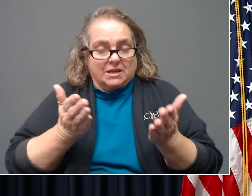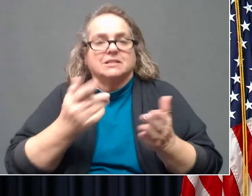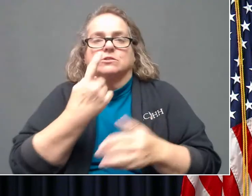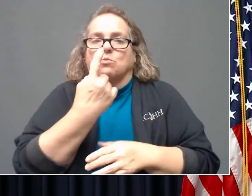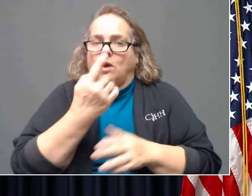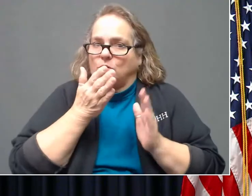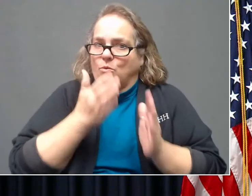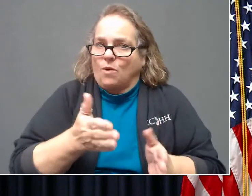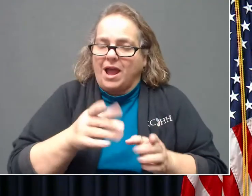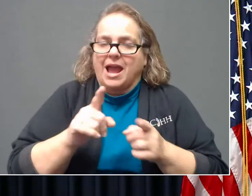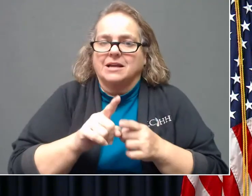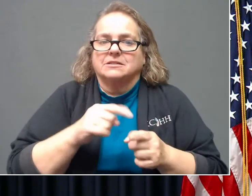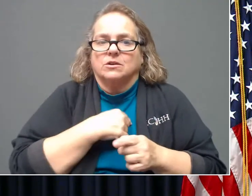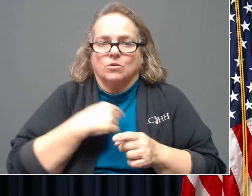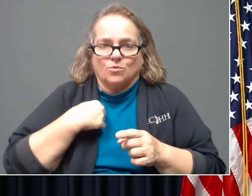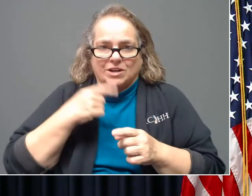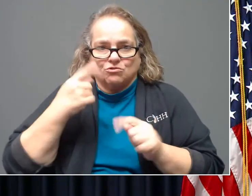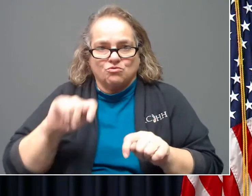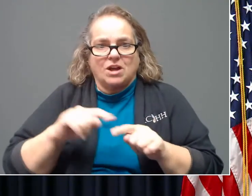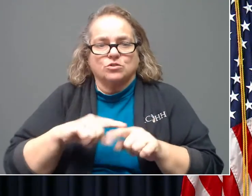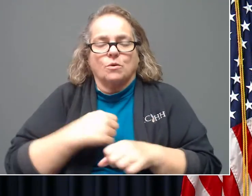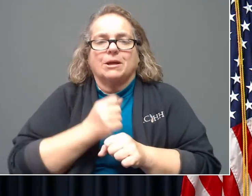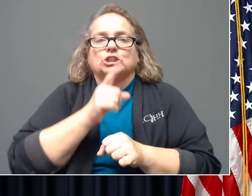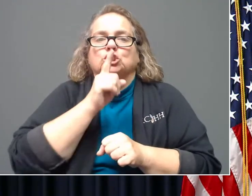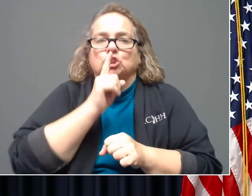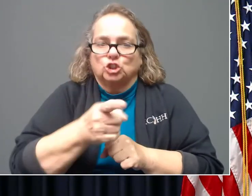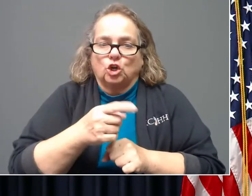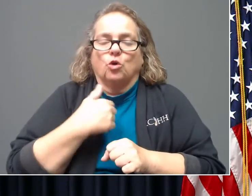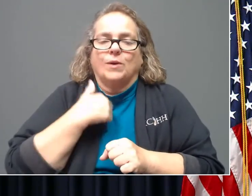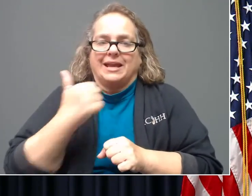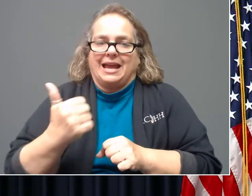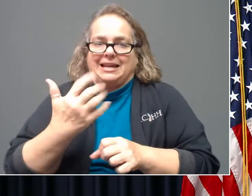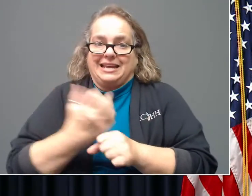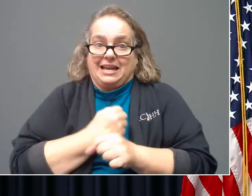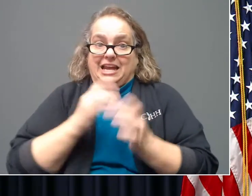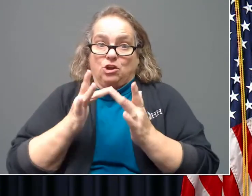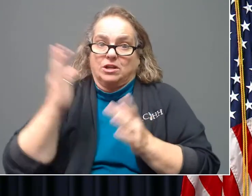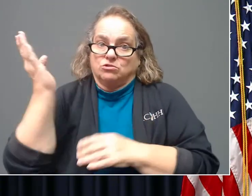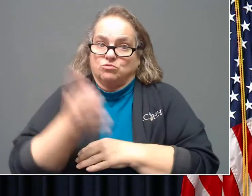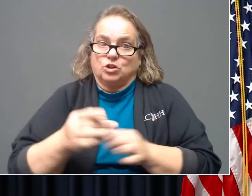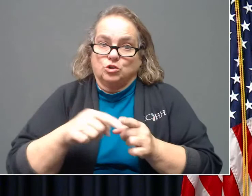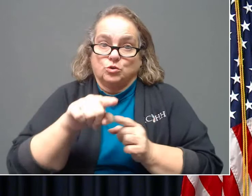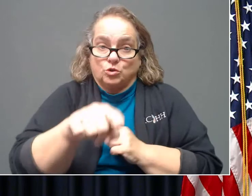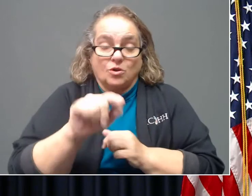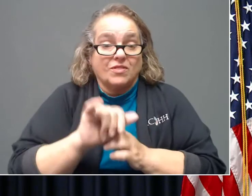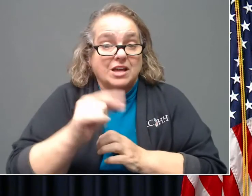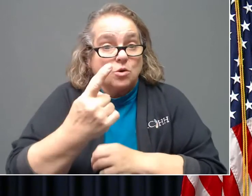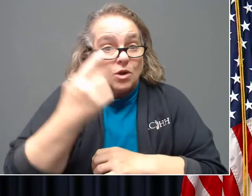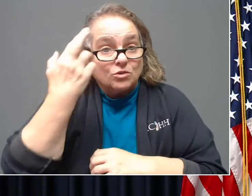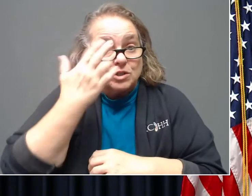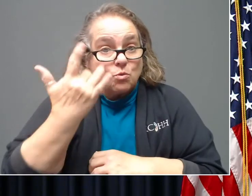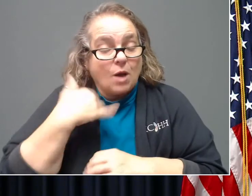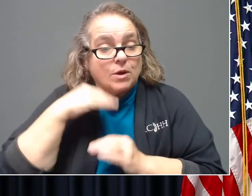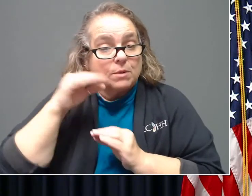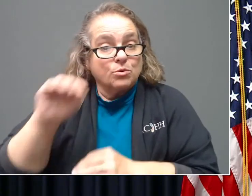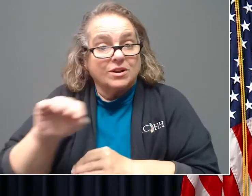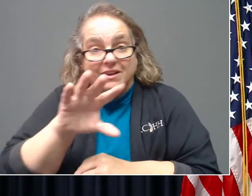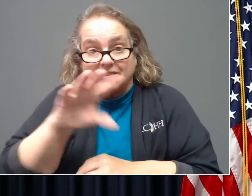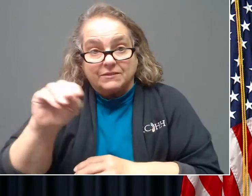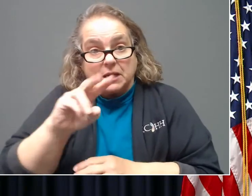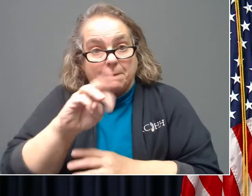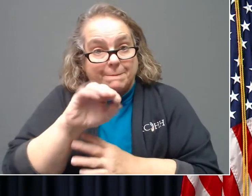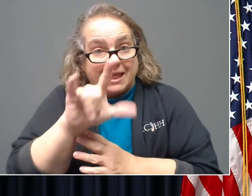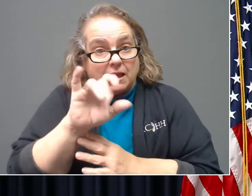take the next steps, we can get it to you. That's one of the reasons that we put $50 million in our budget to